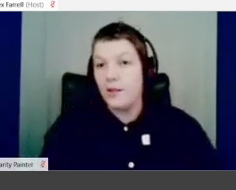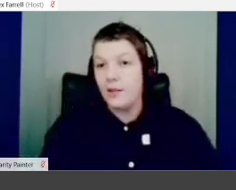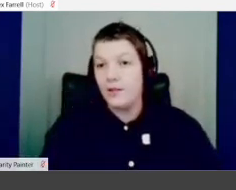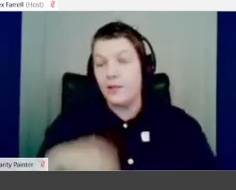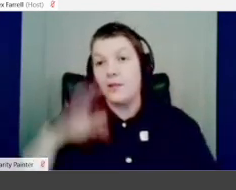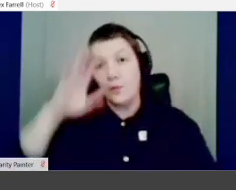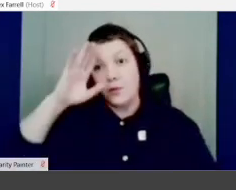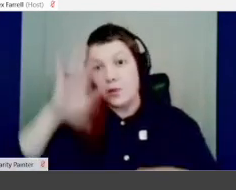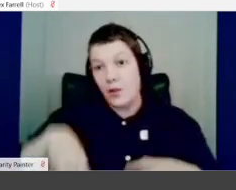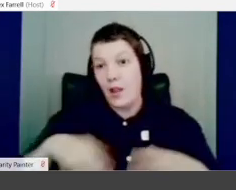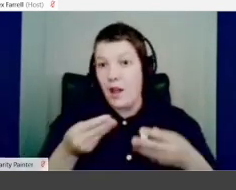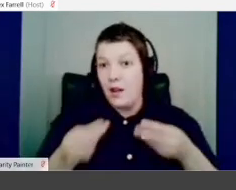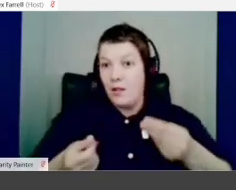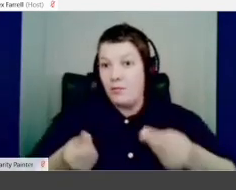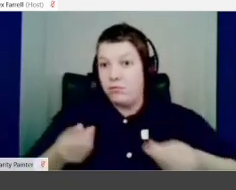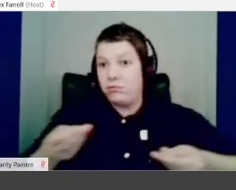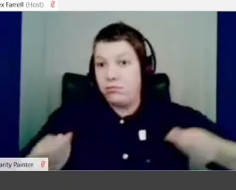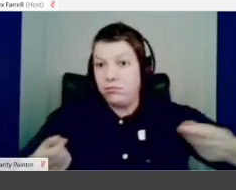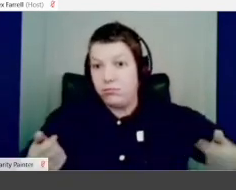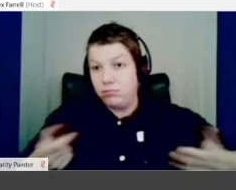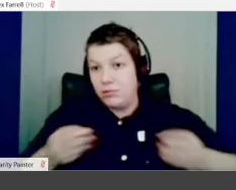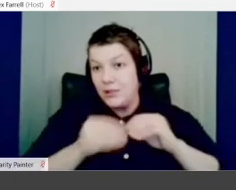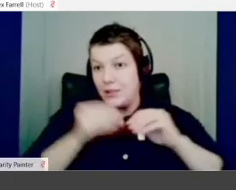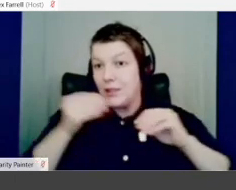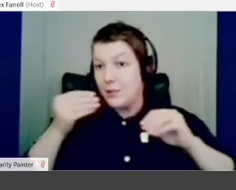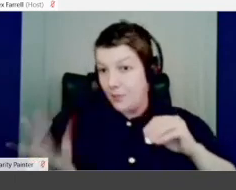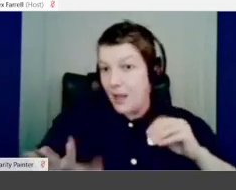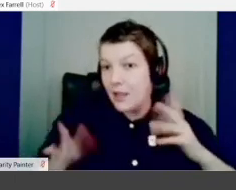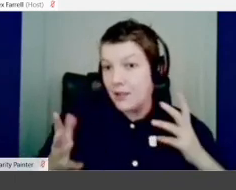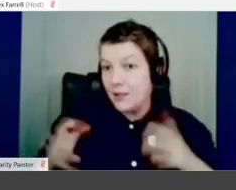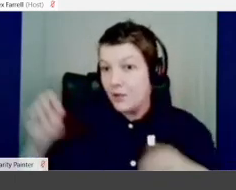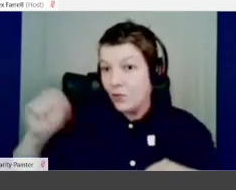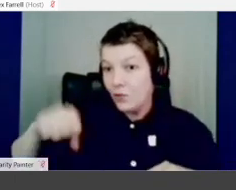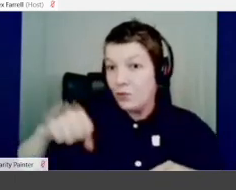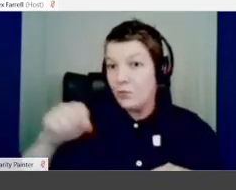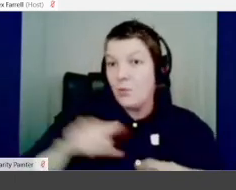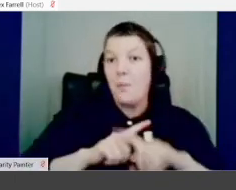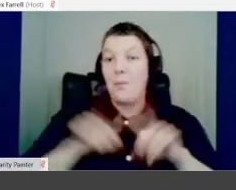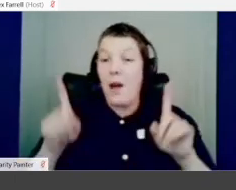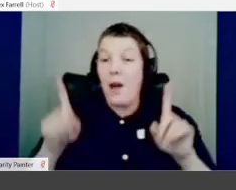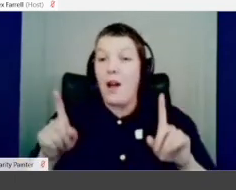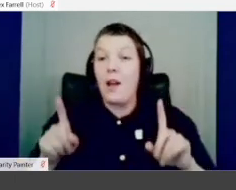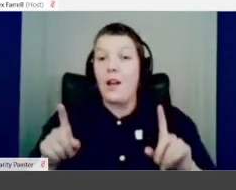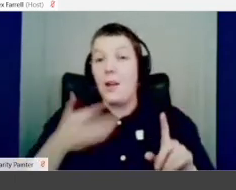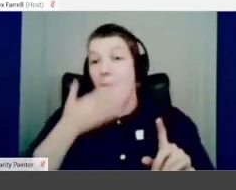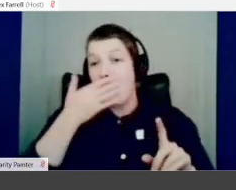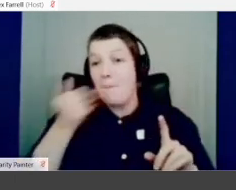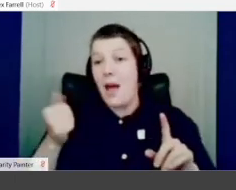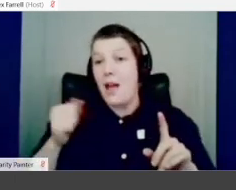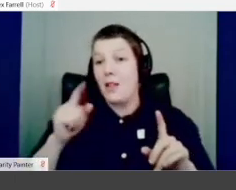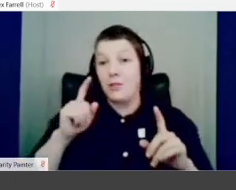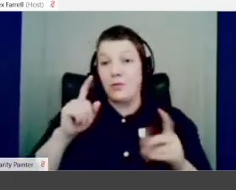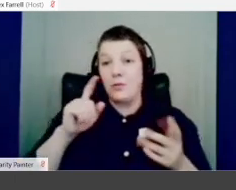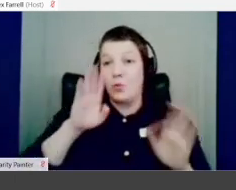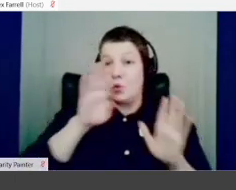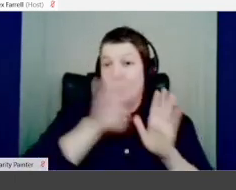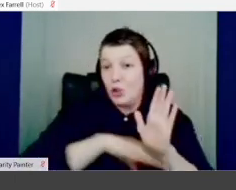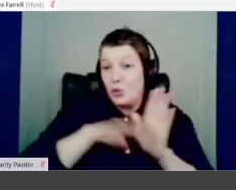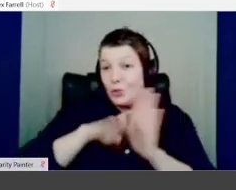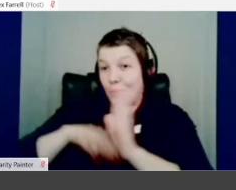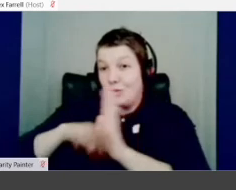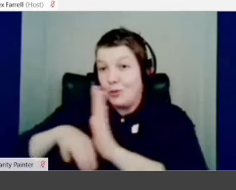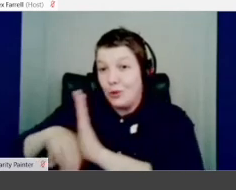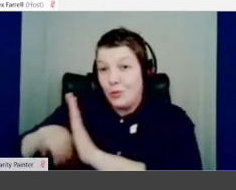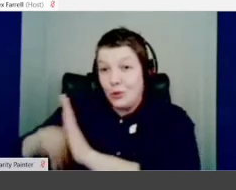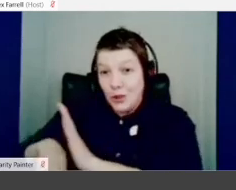But if that's the case, then go with the biggest collection of the least expensive methods, right? Like maybe it doesn't need to be a big